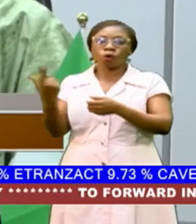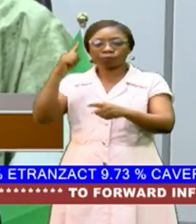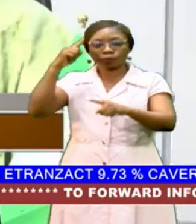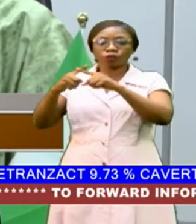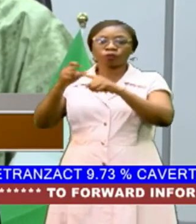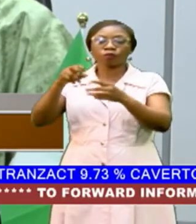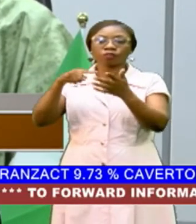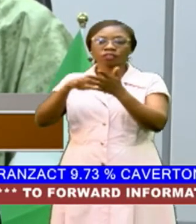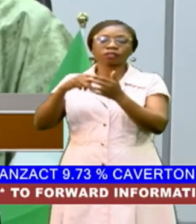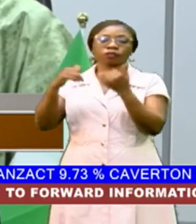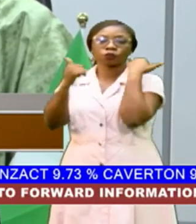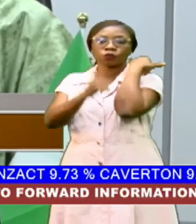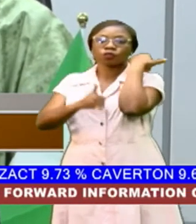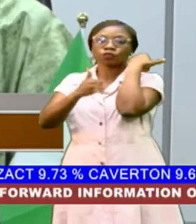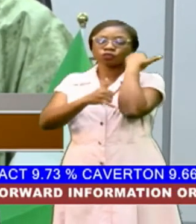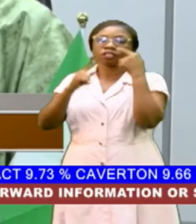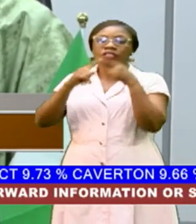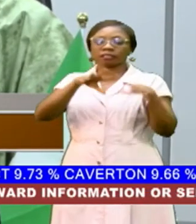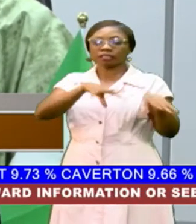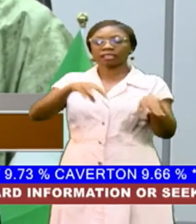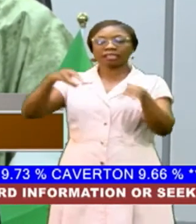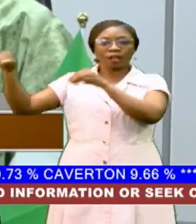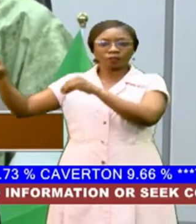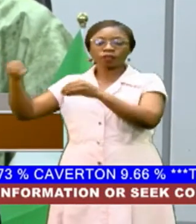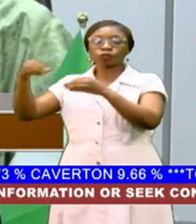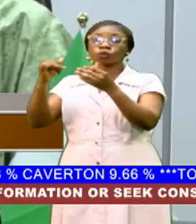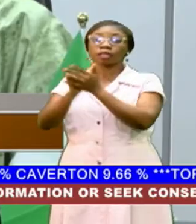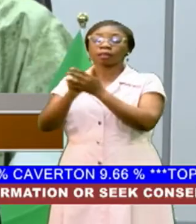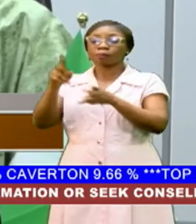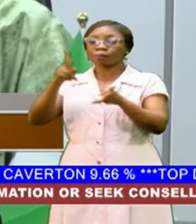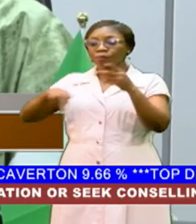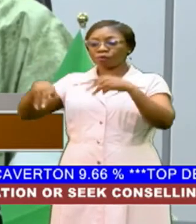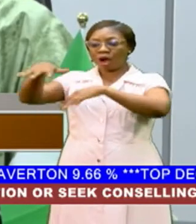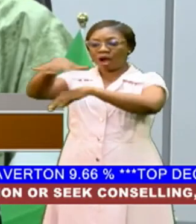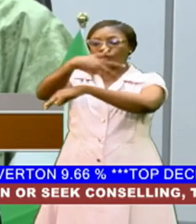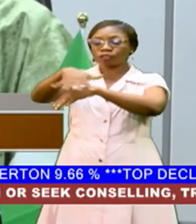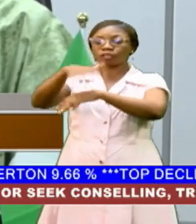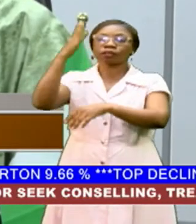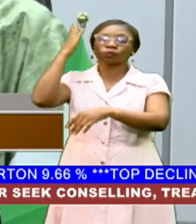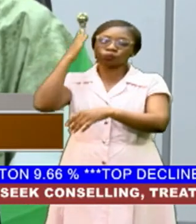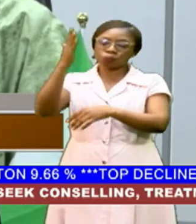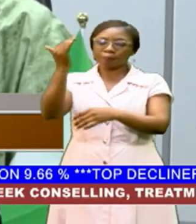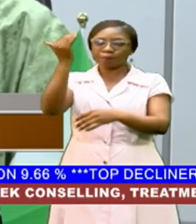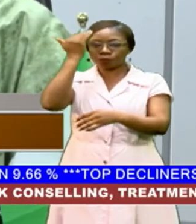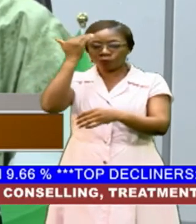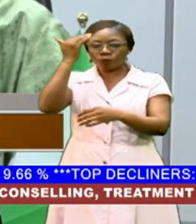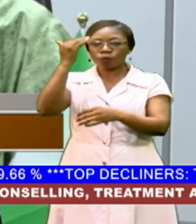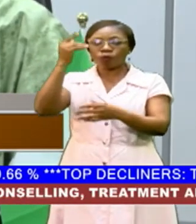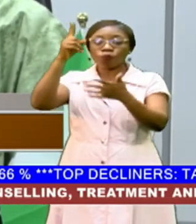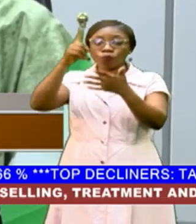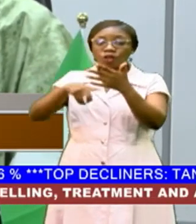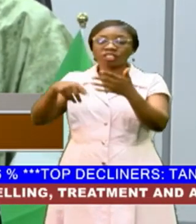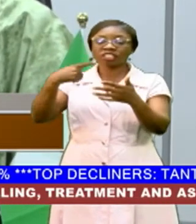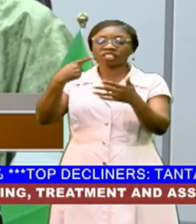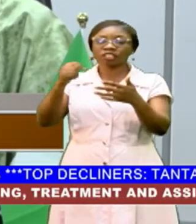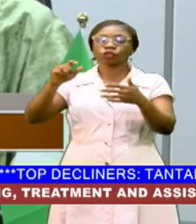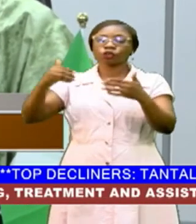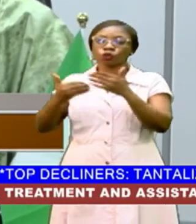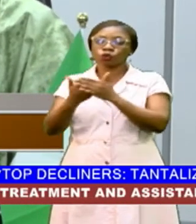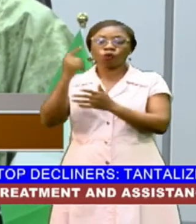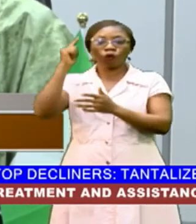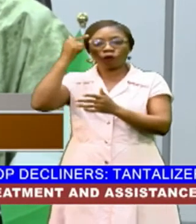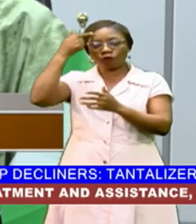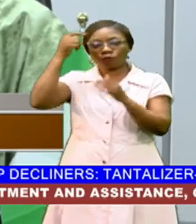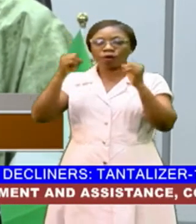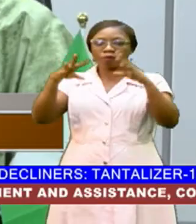is taken out there so that people outside these shows will know what the new government of